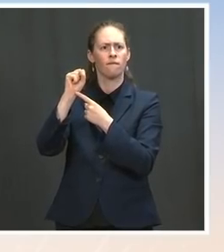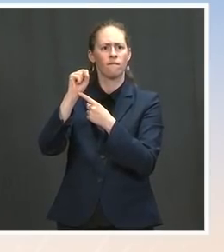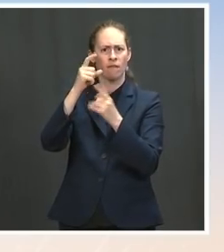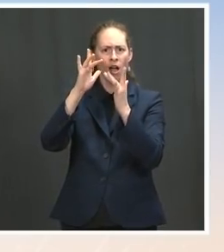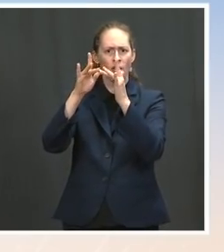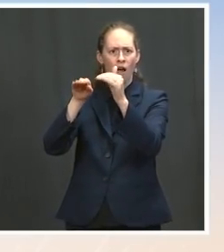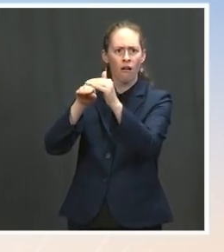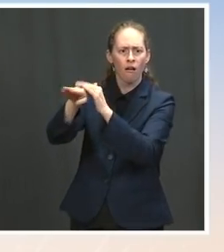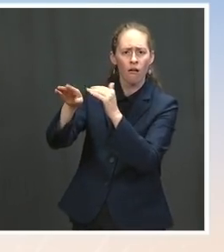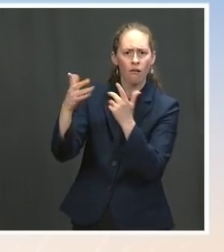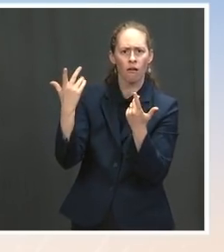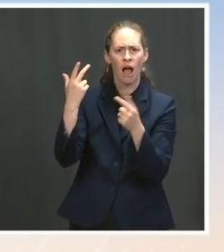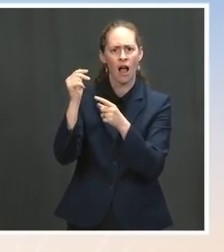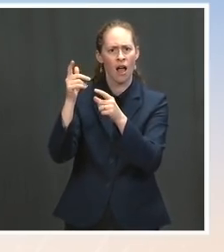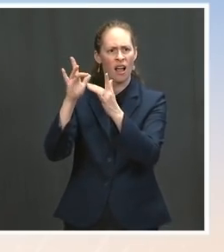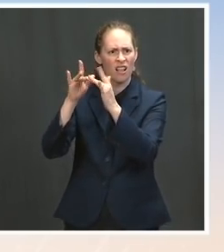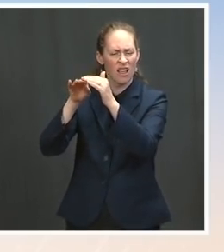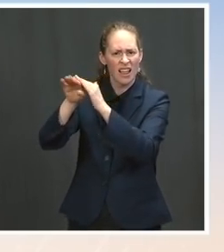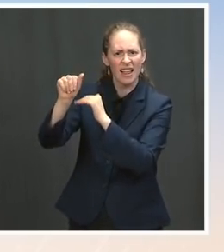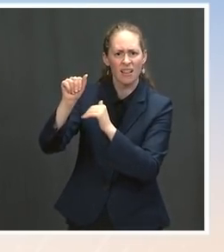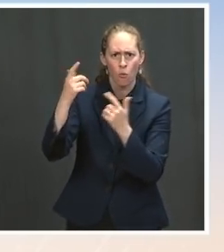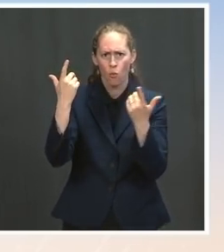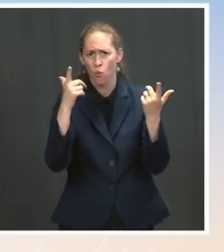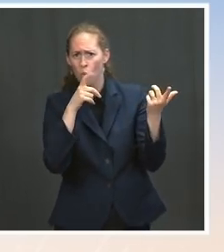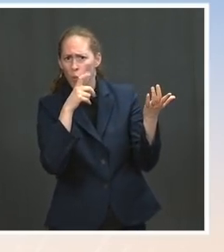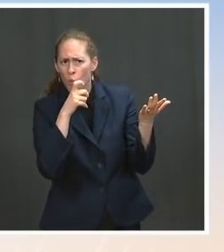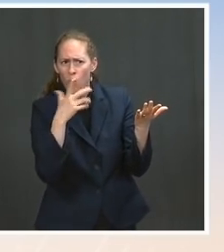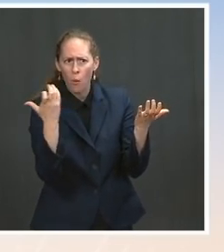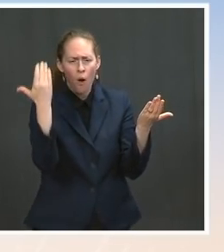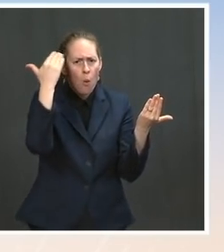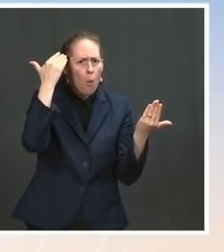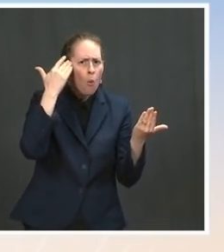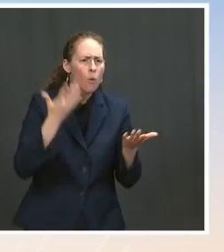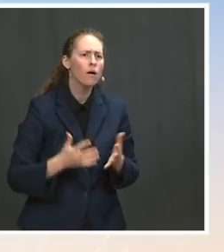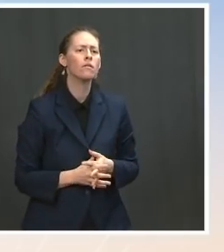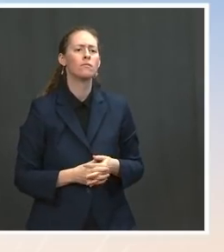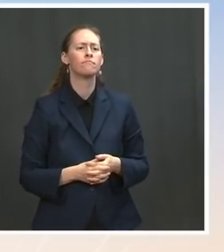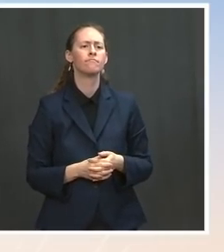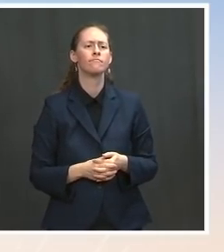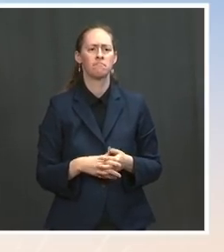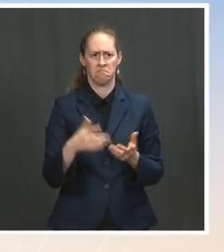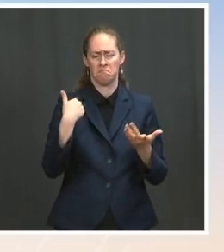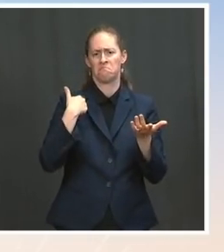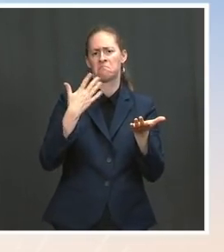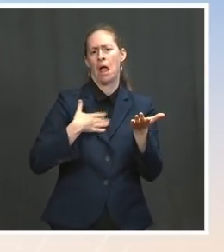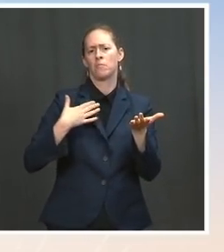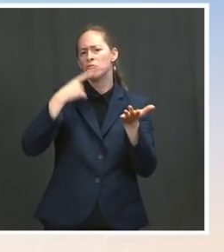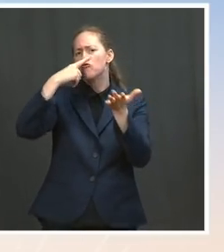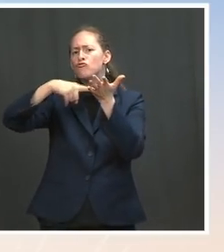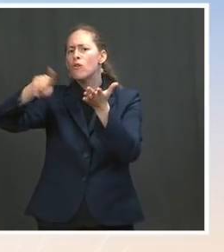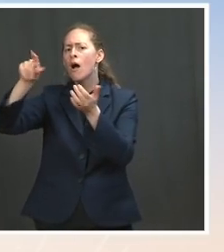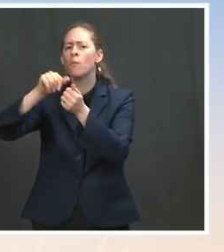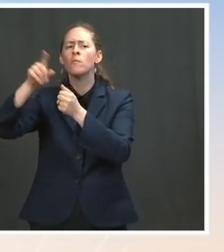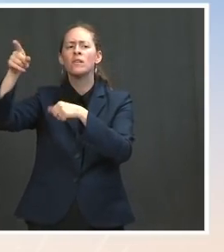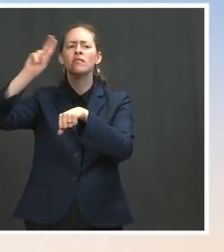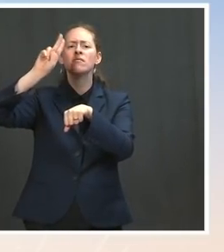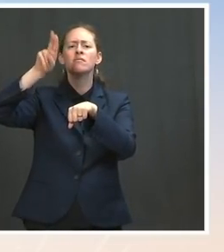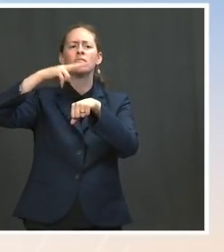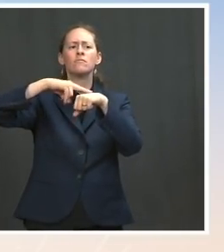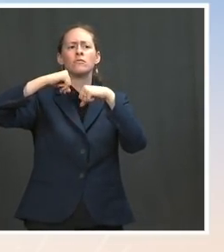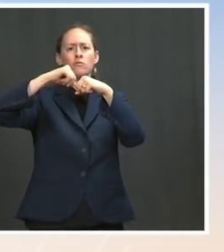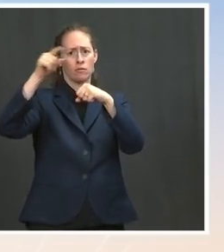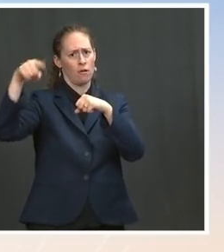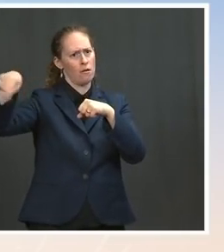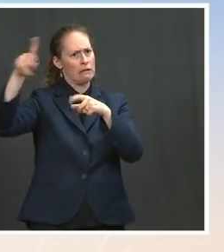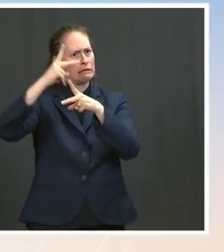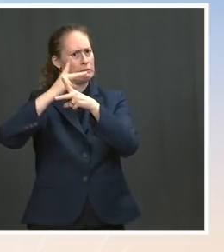might be. I'm happy to check with our national security team and see if they have an update. As you know, they are quite careful and thorough. I should say thorough is probably the